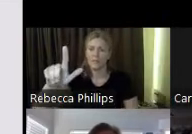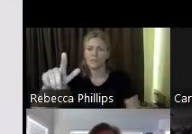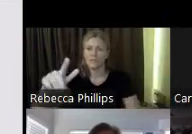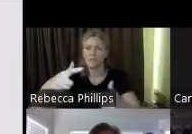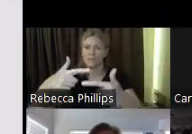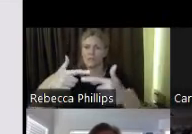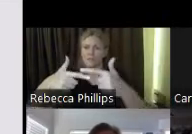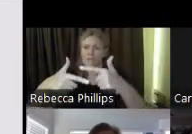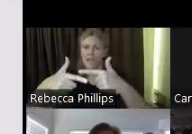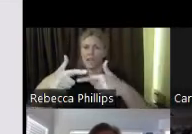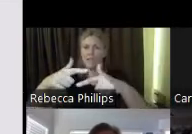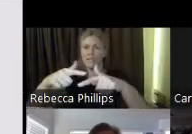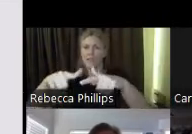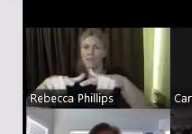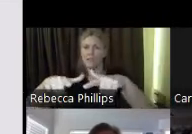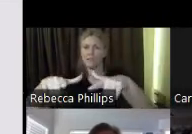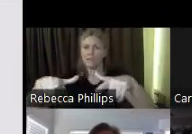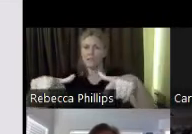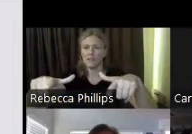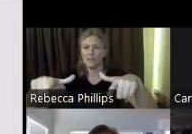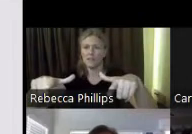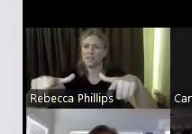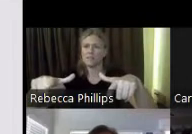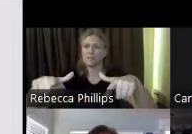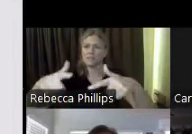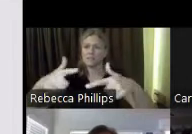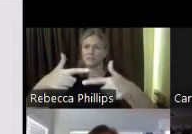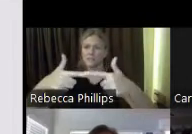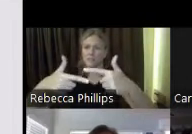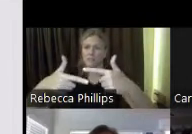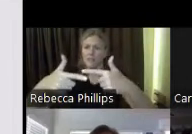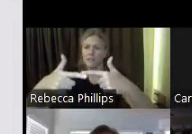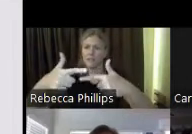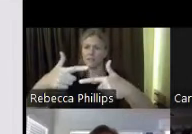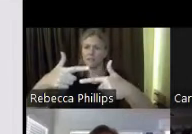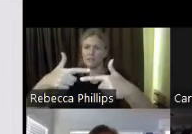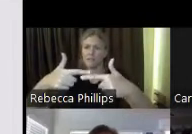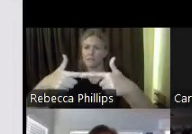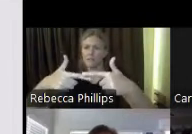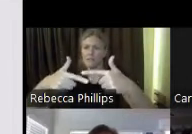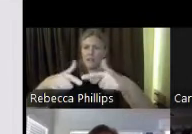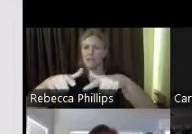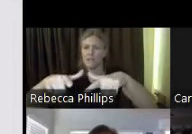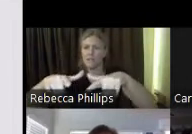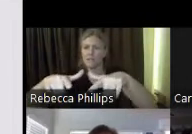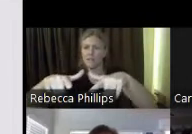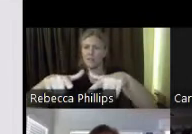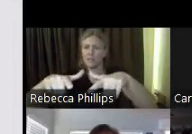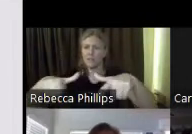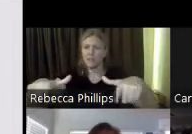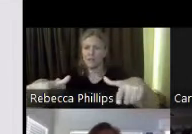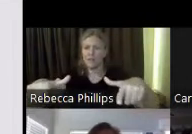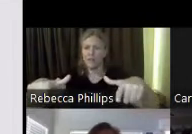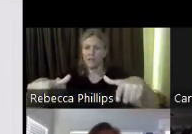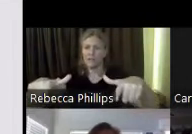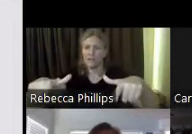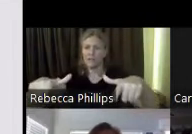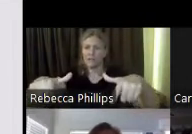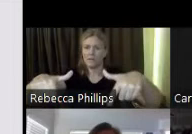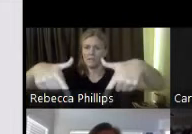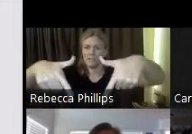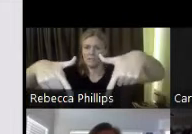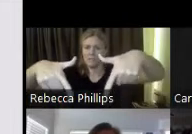Or you can do sign and then goes out into language. So this is someone signing, and these are your L fingers going out